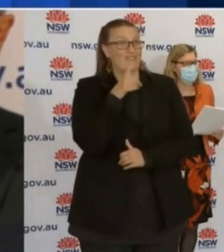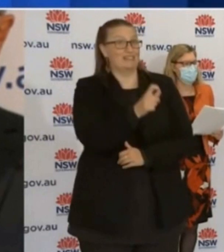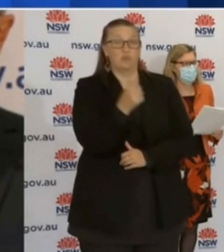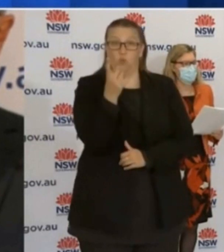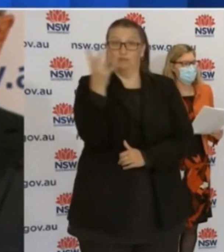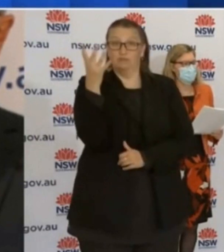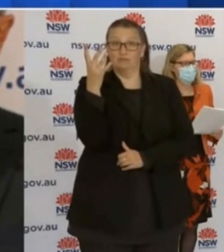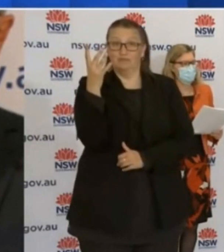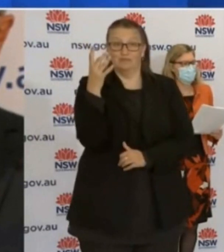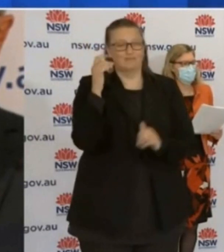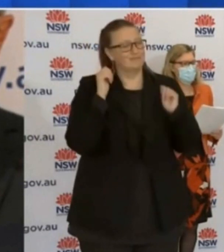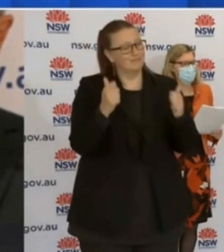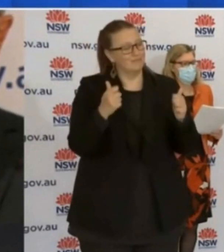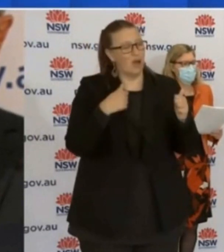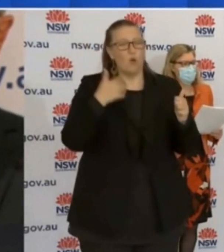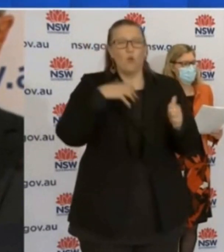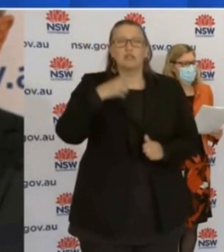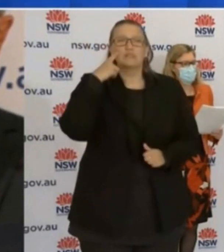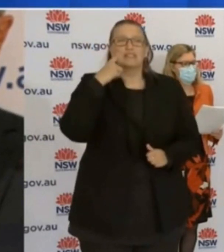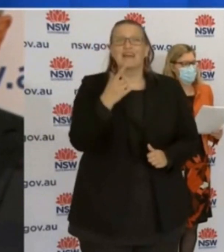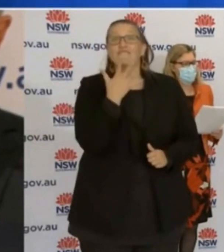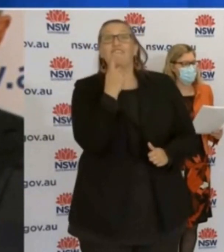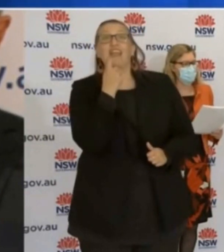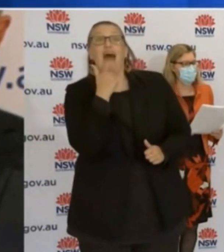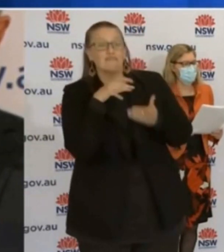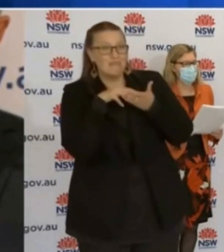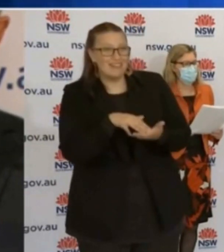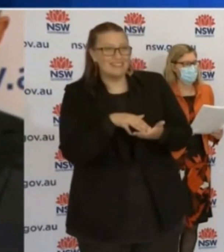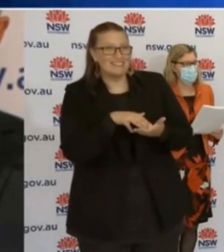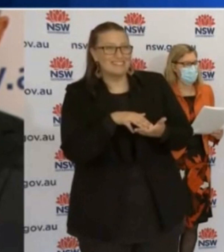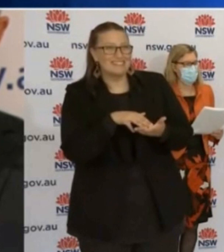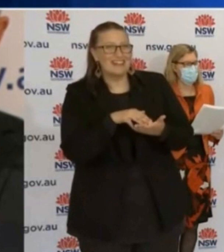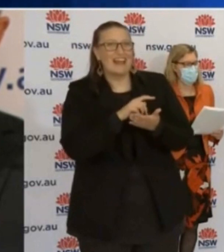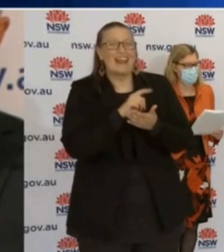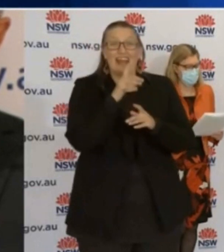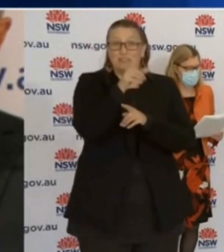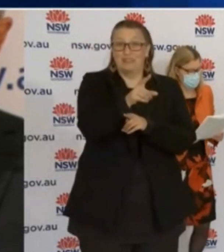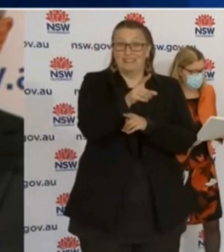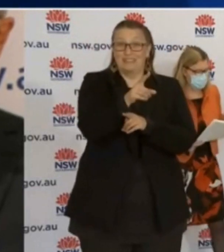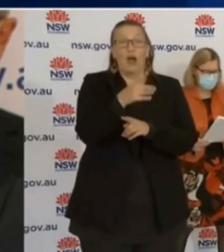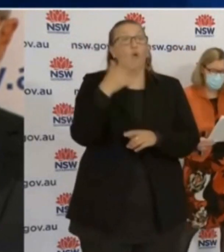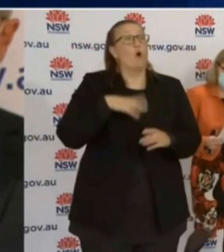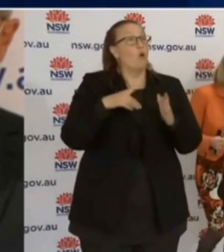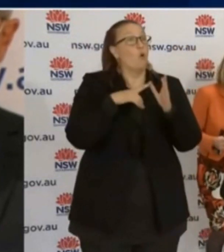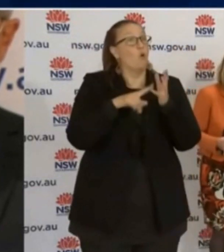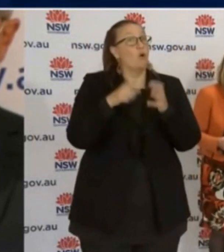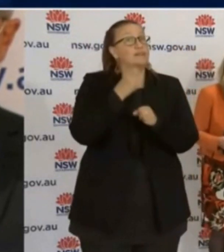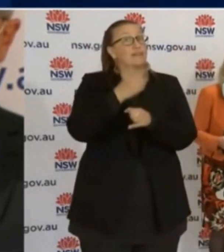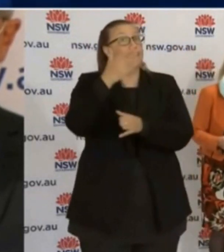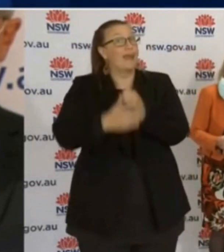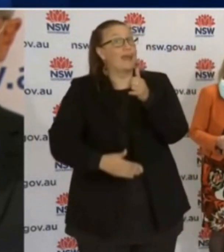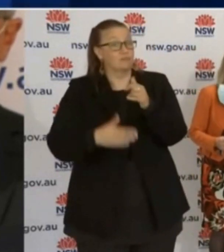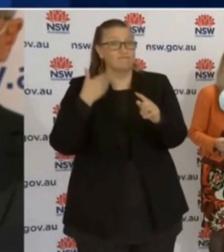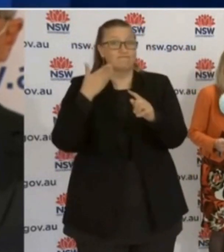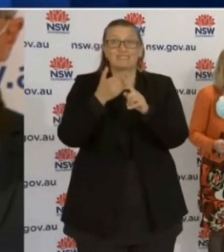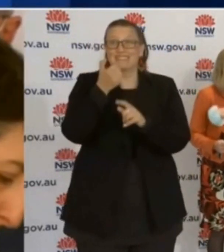week. And then look forward to having the sprint towards 6 million by the end of August. Dr Chant will now provide the health update, and then of course we'll take any